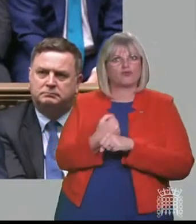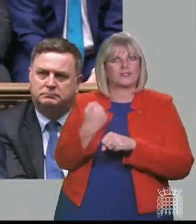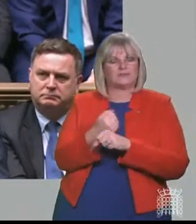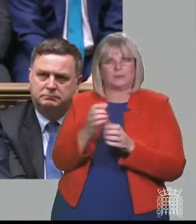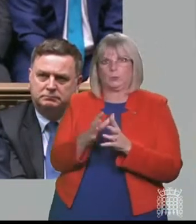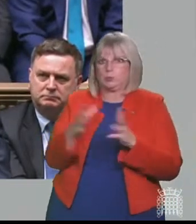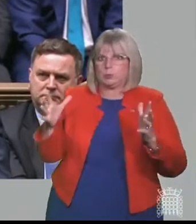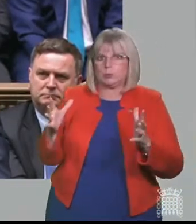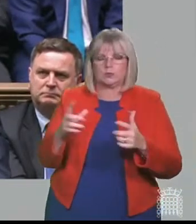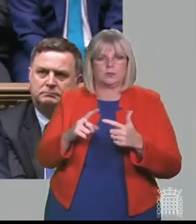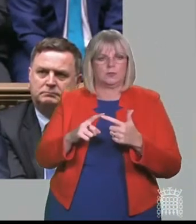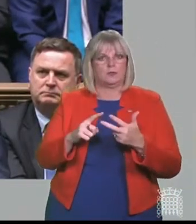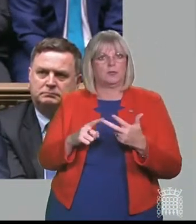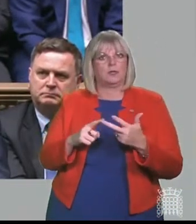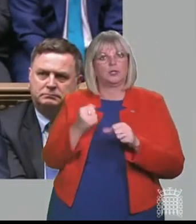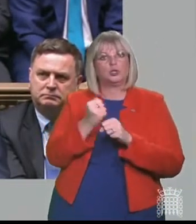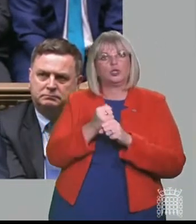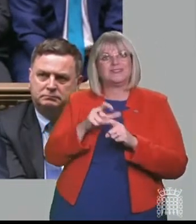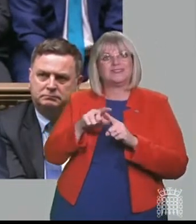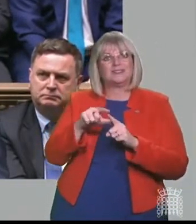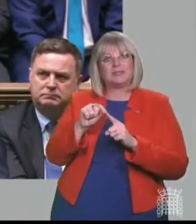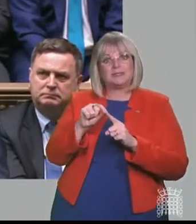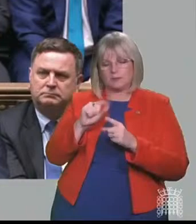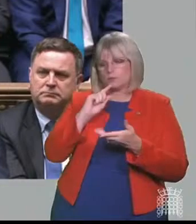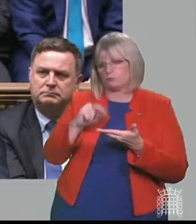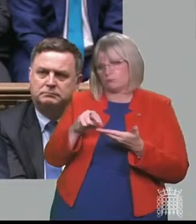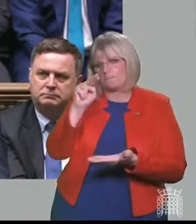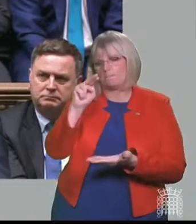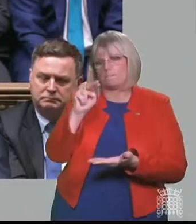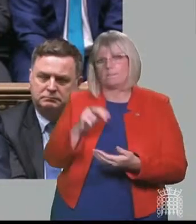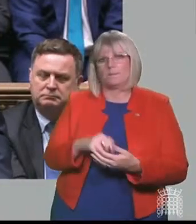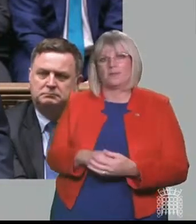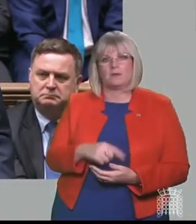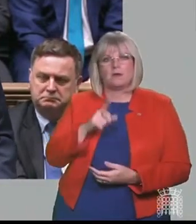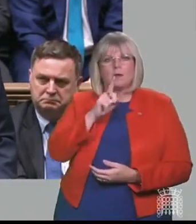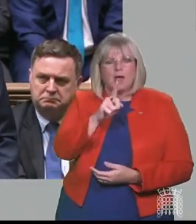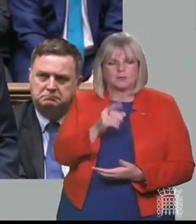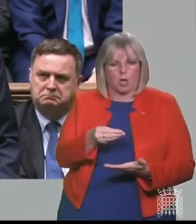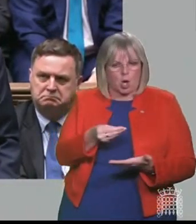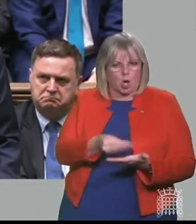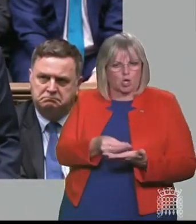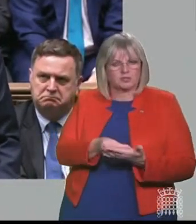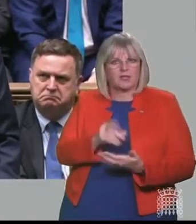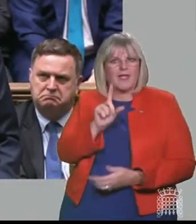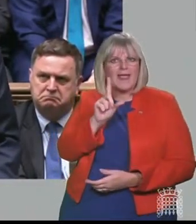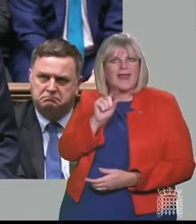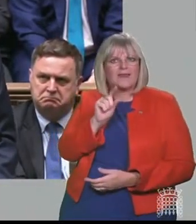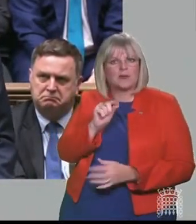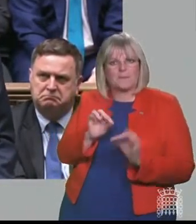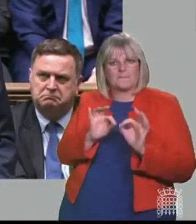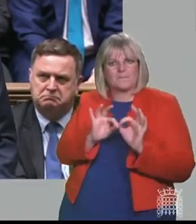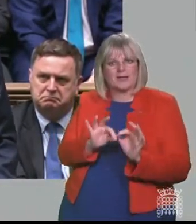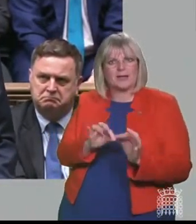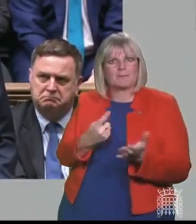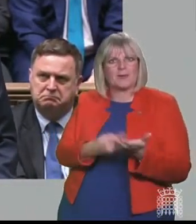levels of GDP. But because it costs £11 billion a year, I made clear that I would only do so